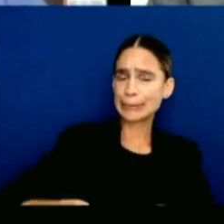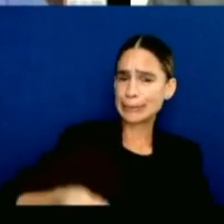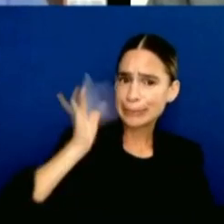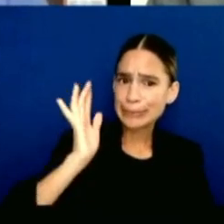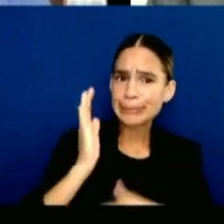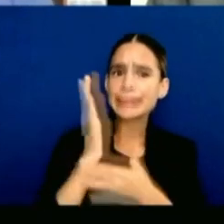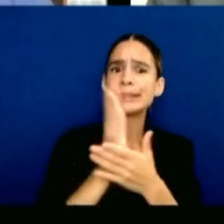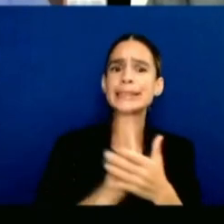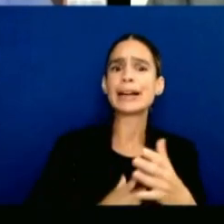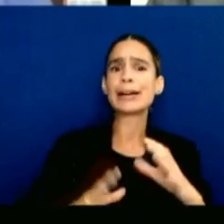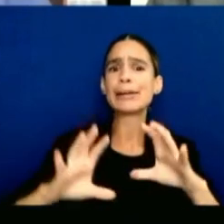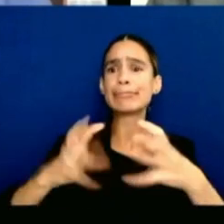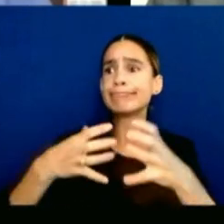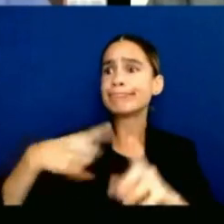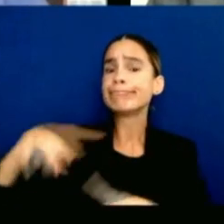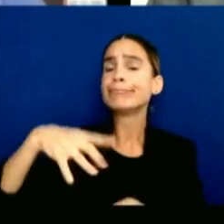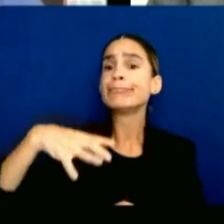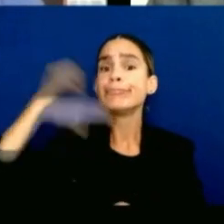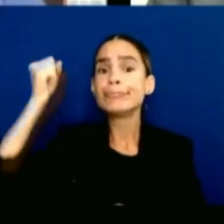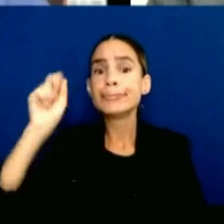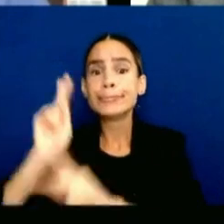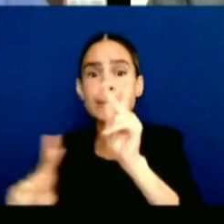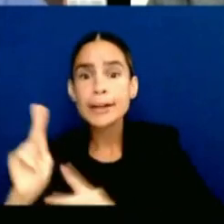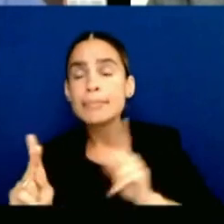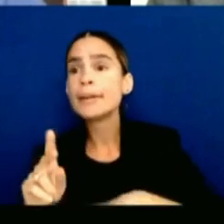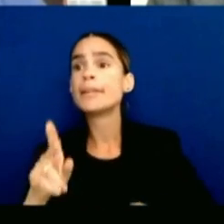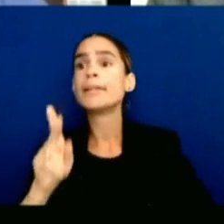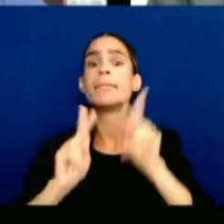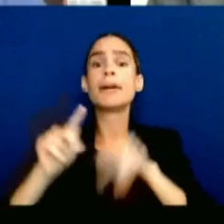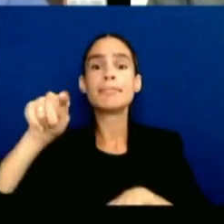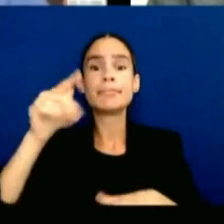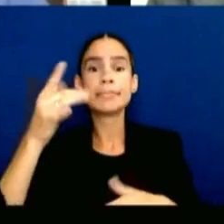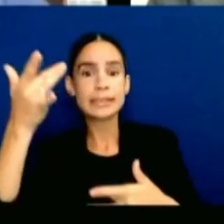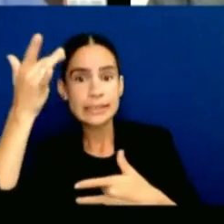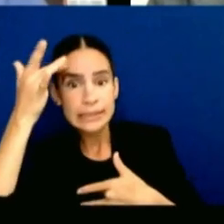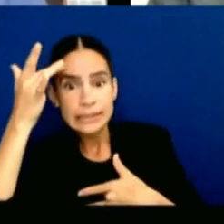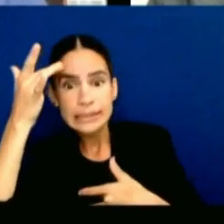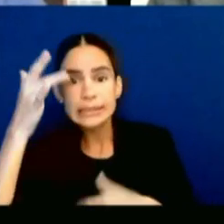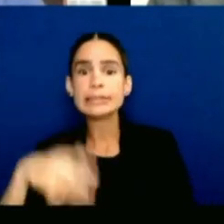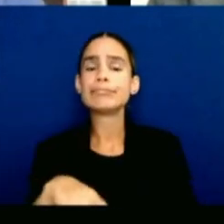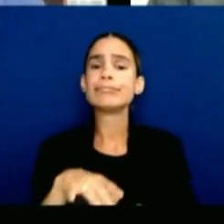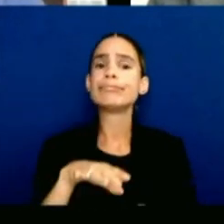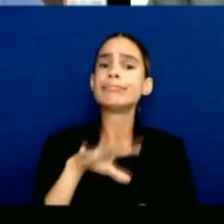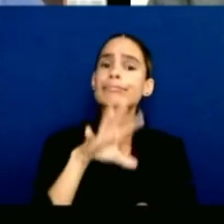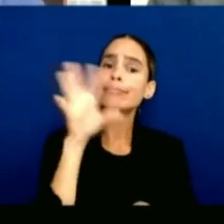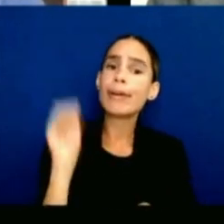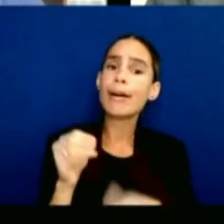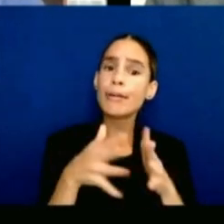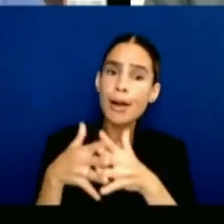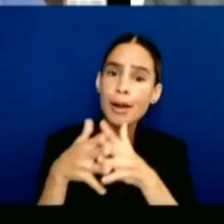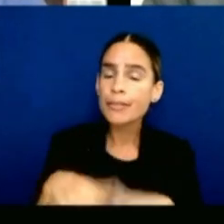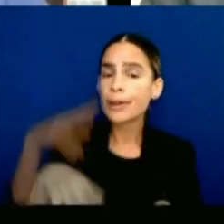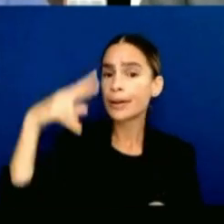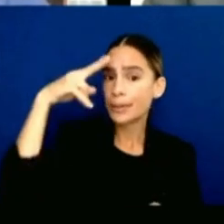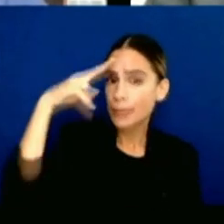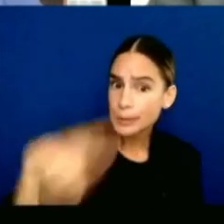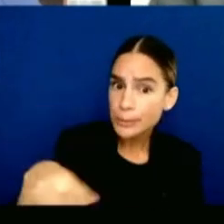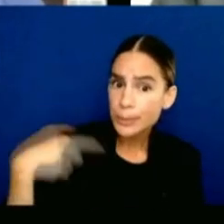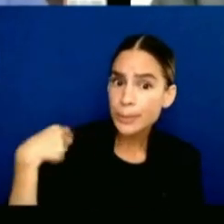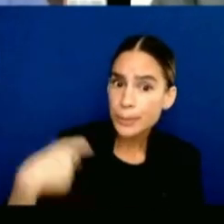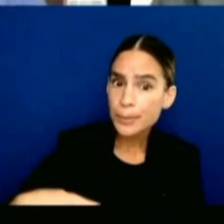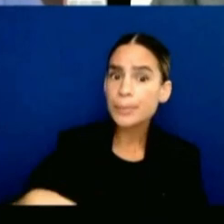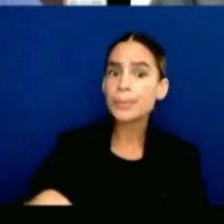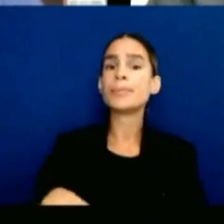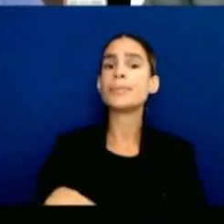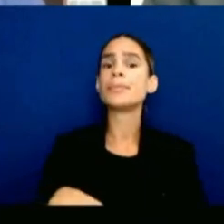African Americans, Latinos, we want to be sure that the vaccine enrollment includes those folks as well. Are